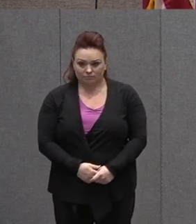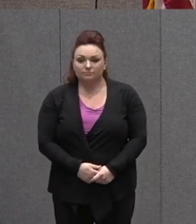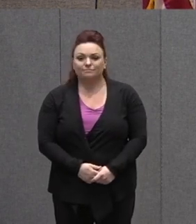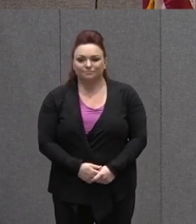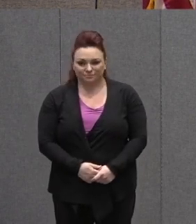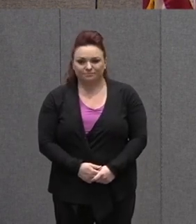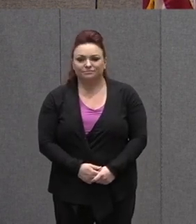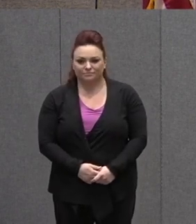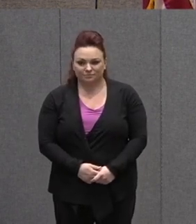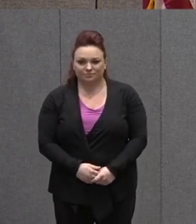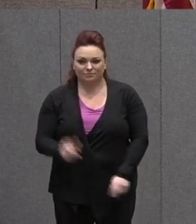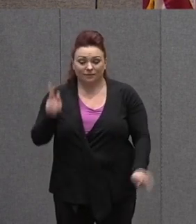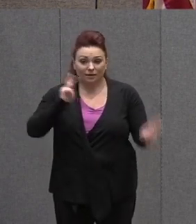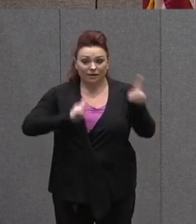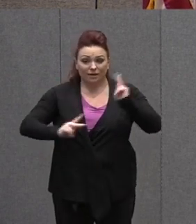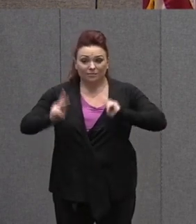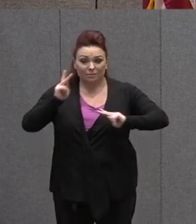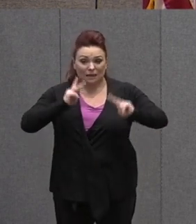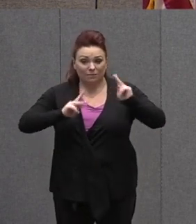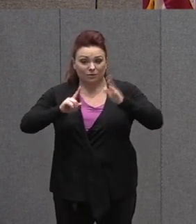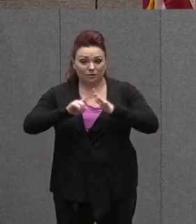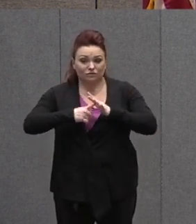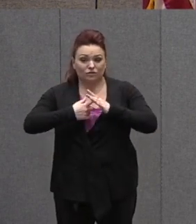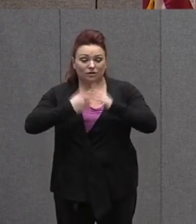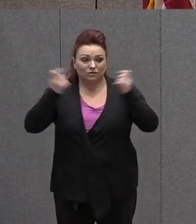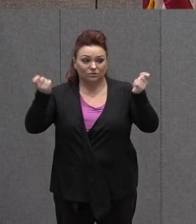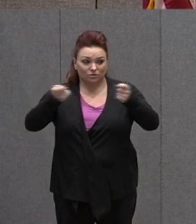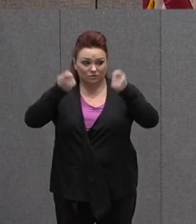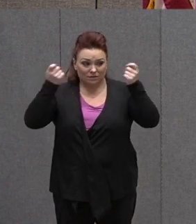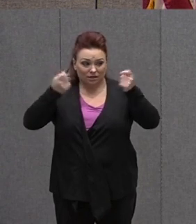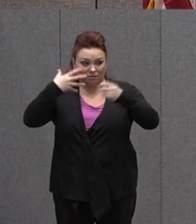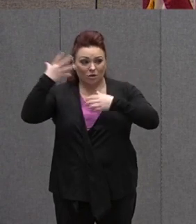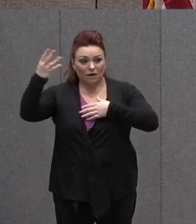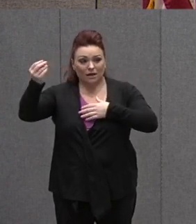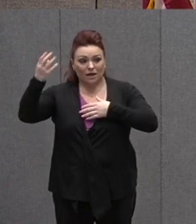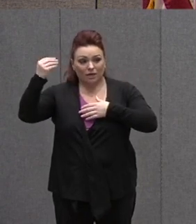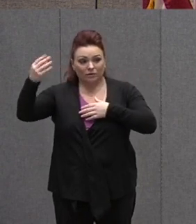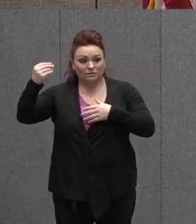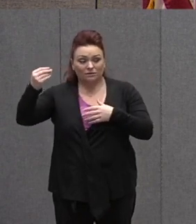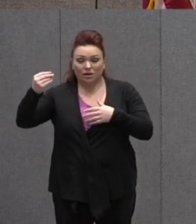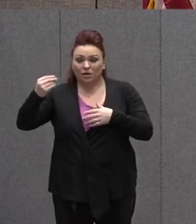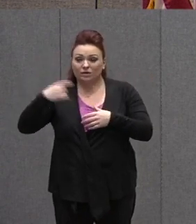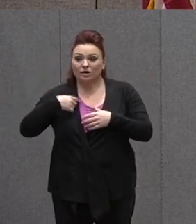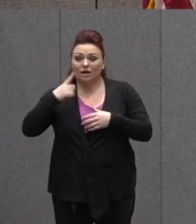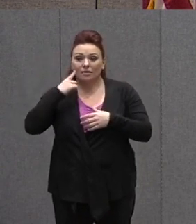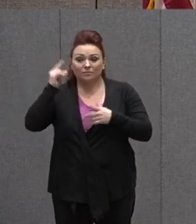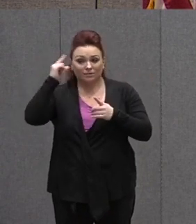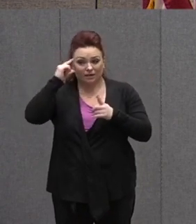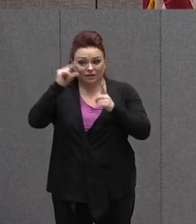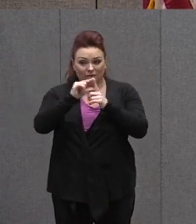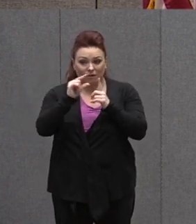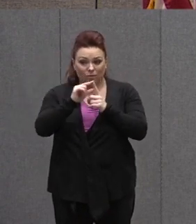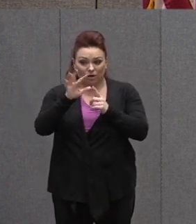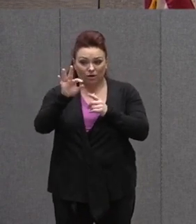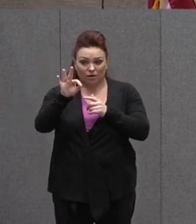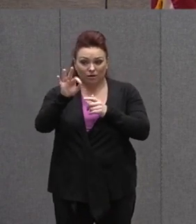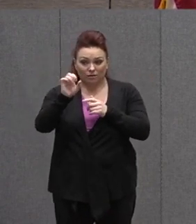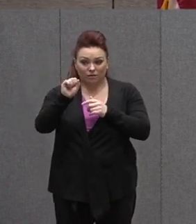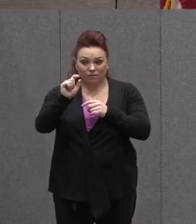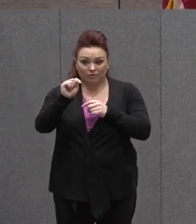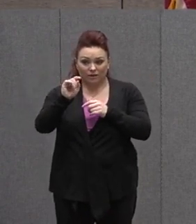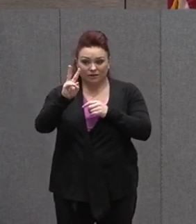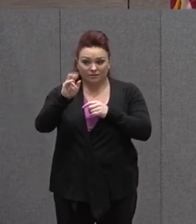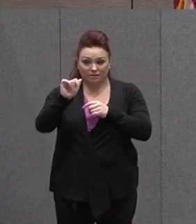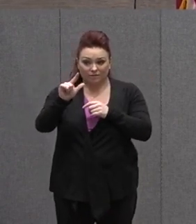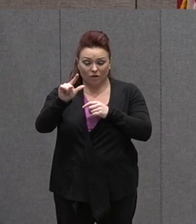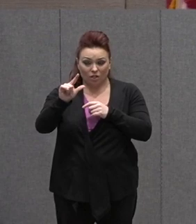Yes, the people started celebrating outside. I'm thinking about our vocabulary word festival. And